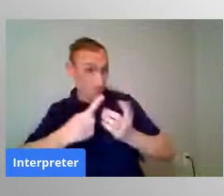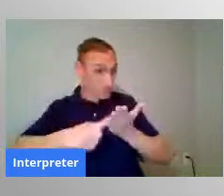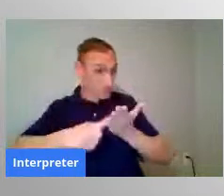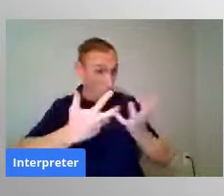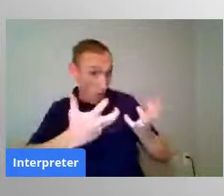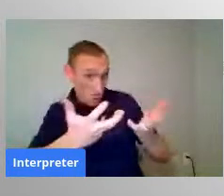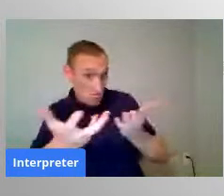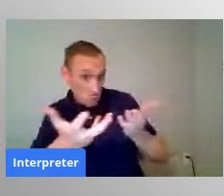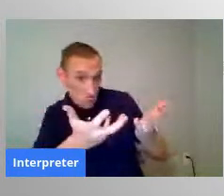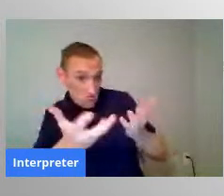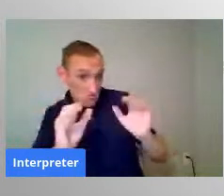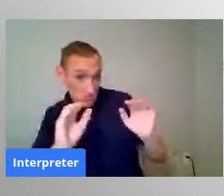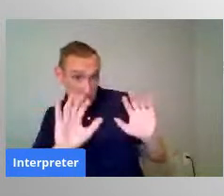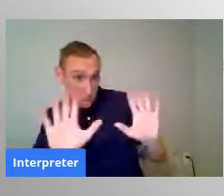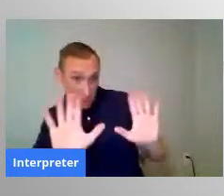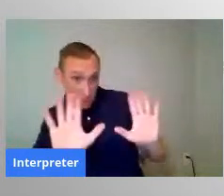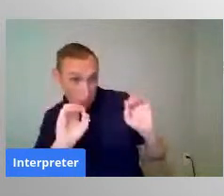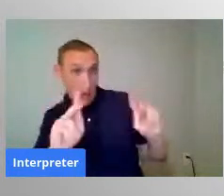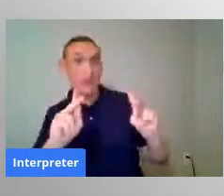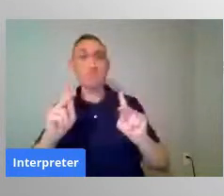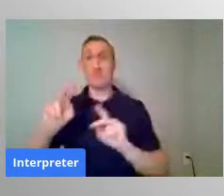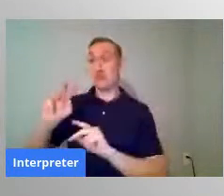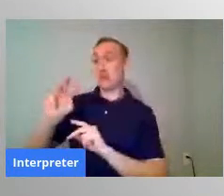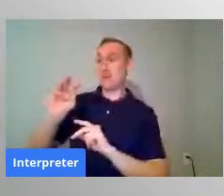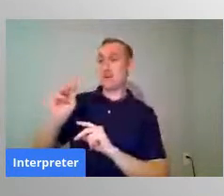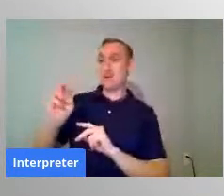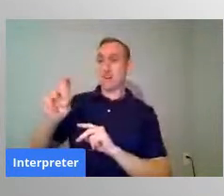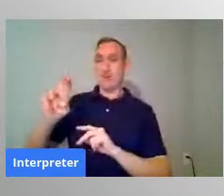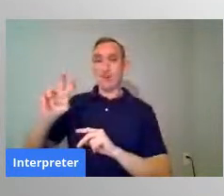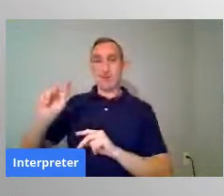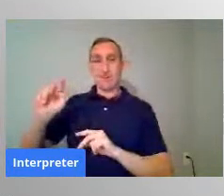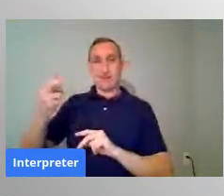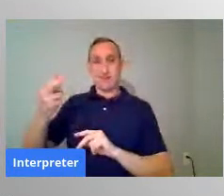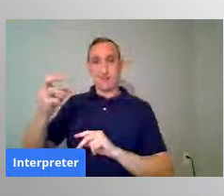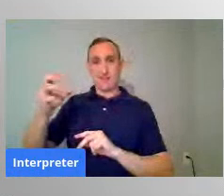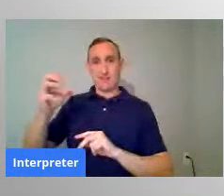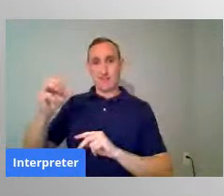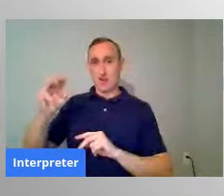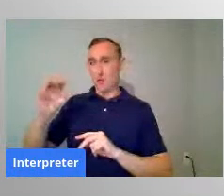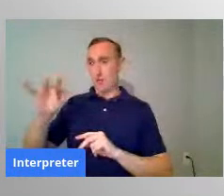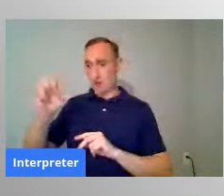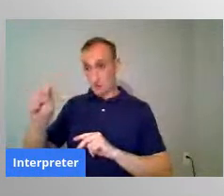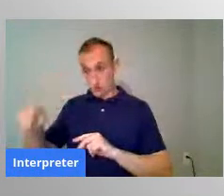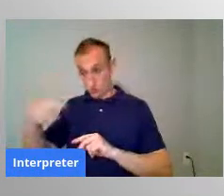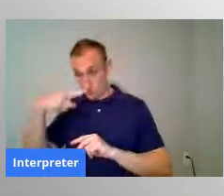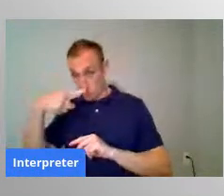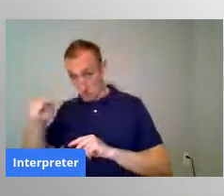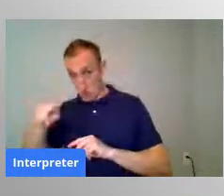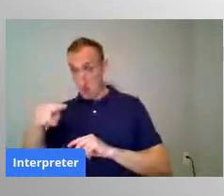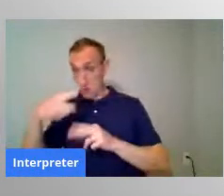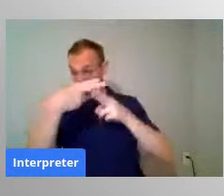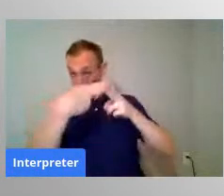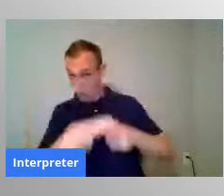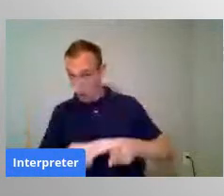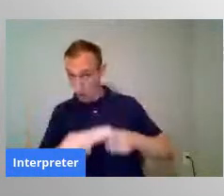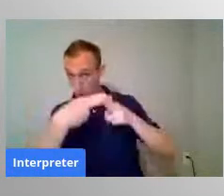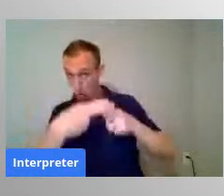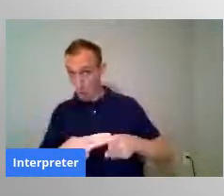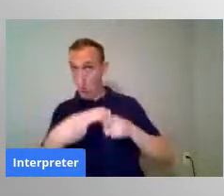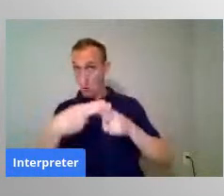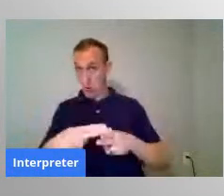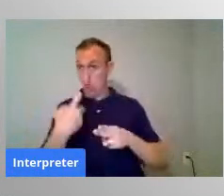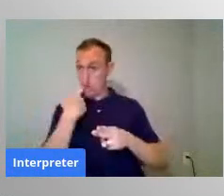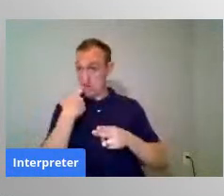Okay, Dr. Thomas, if you would take roll for all of those in favor of adopting, rescinding, or revising the policies listed in